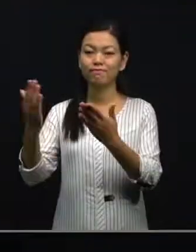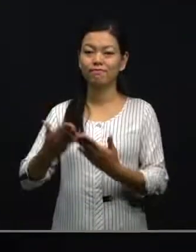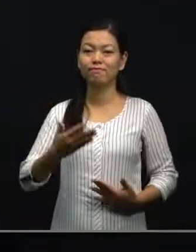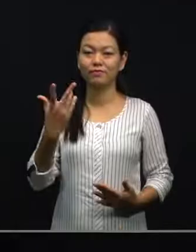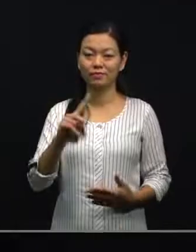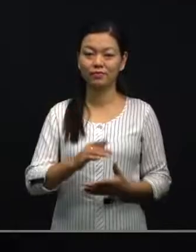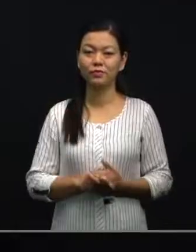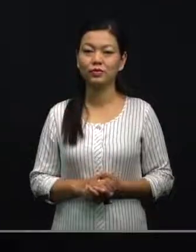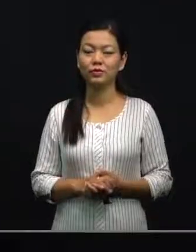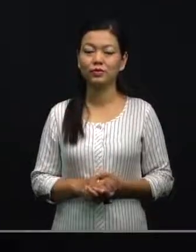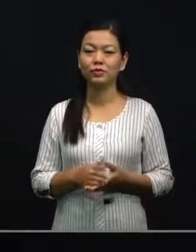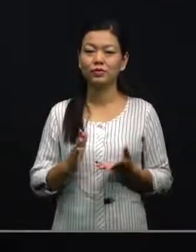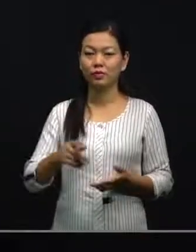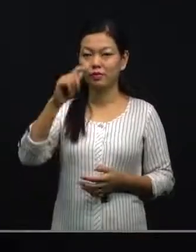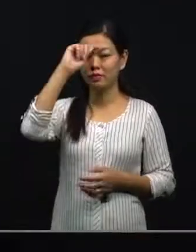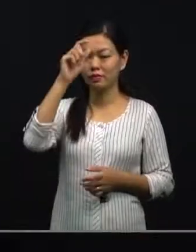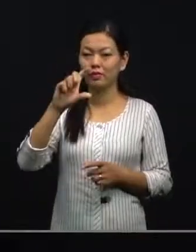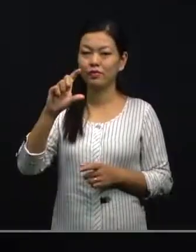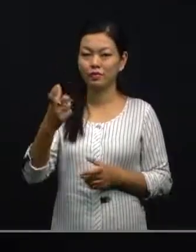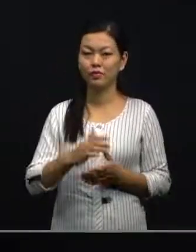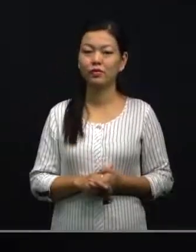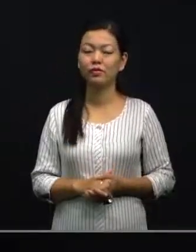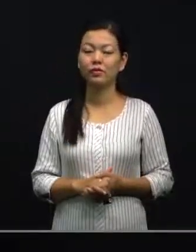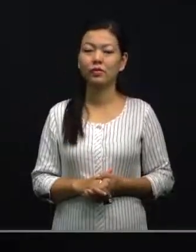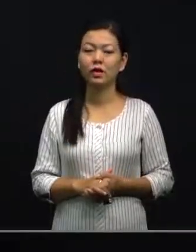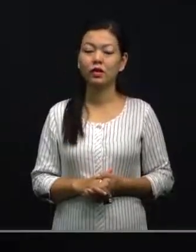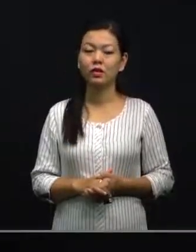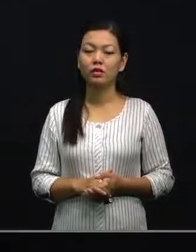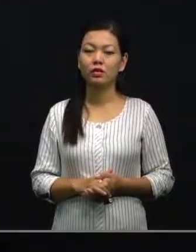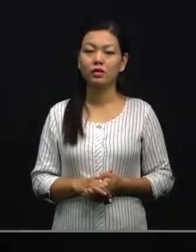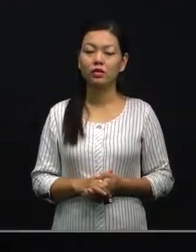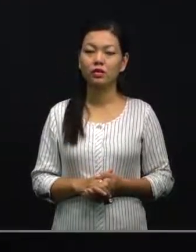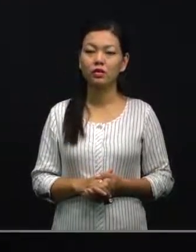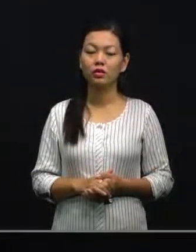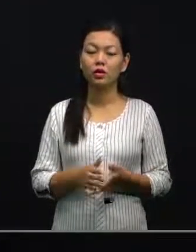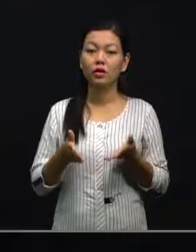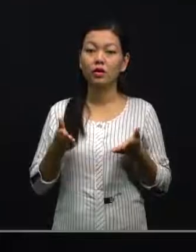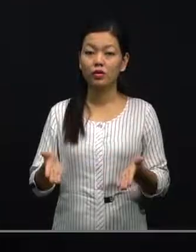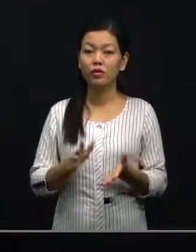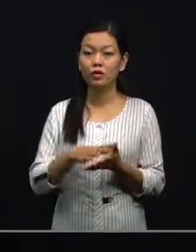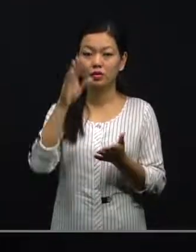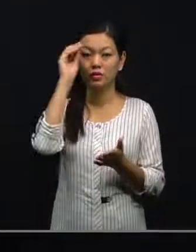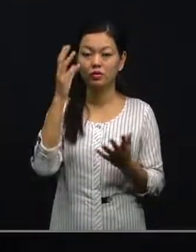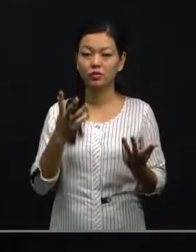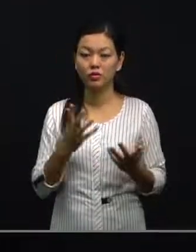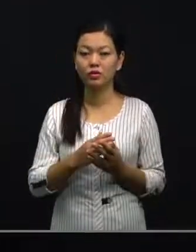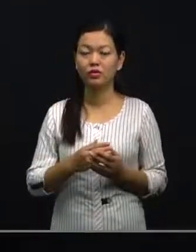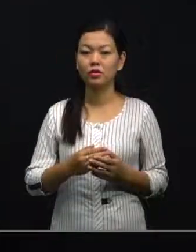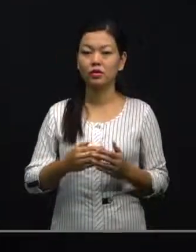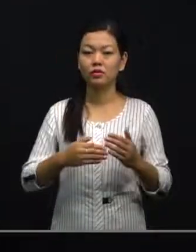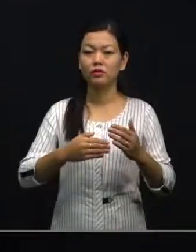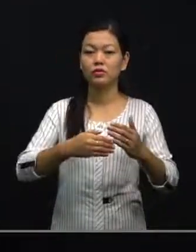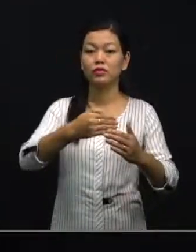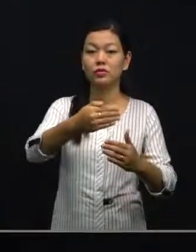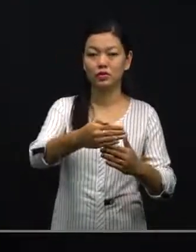Welcome, my dear students, to this English class with me, your tutor Atsinyo Sekose. And today we are going to continue with the